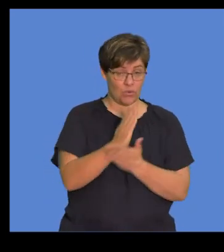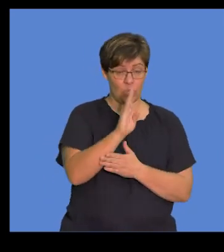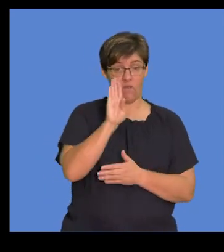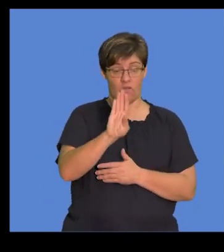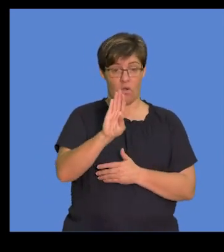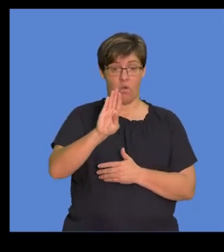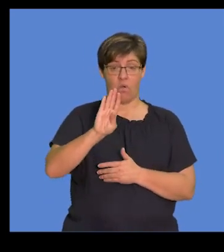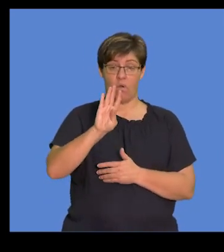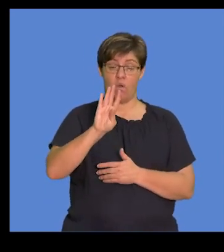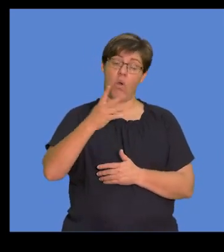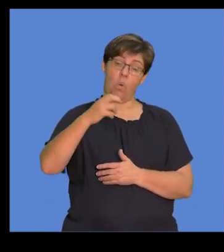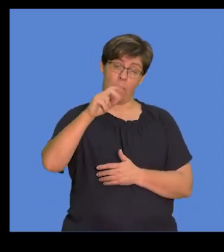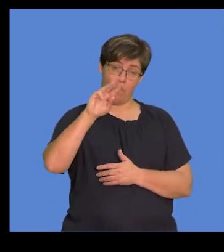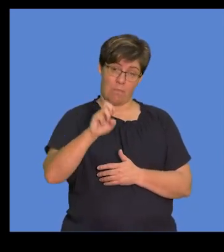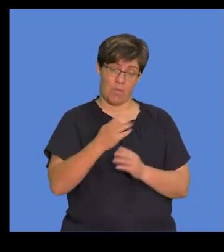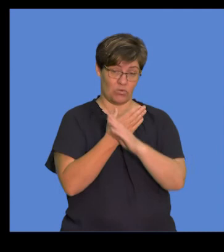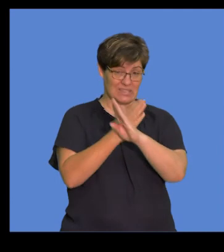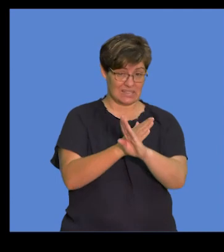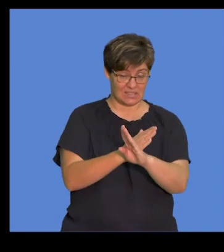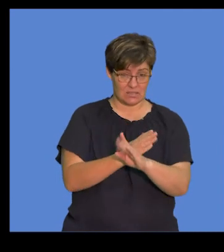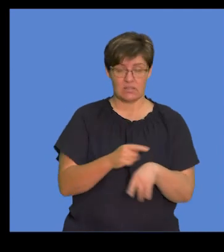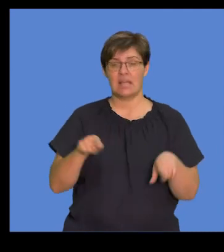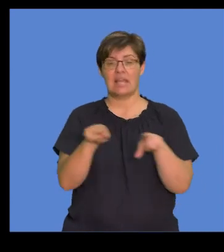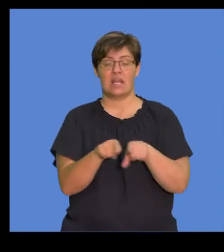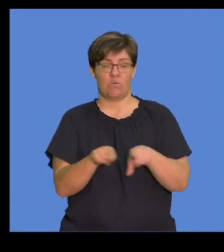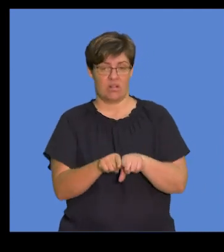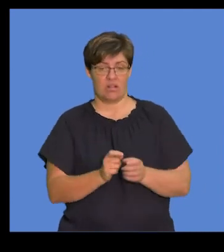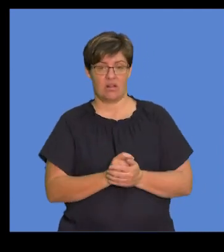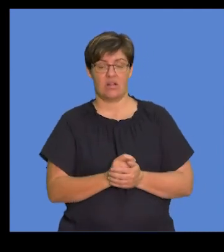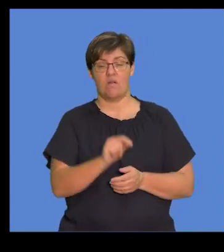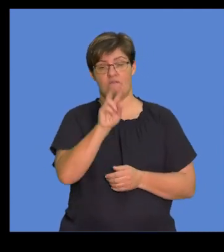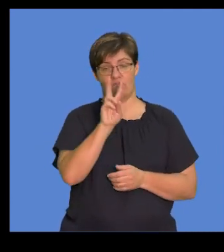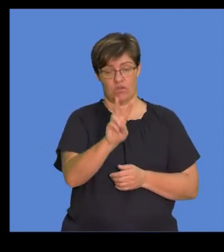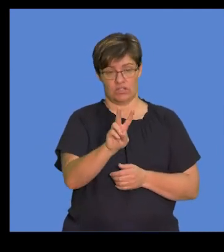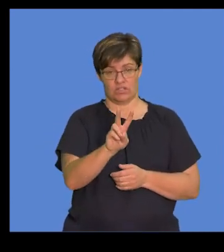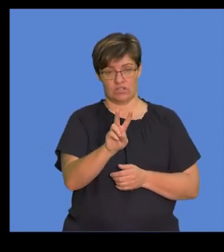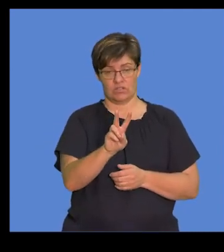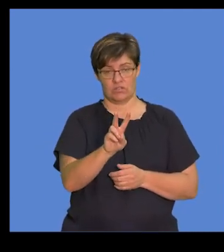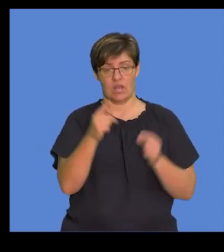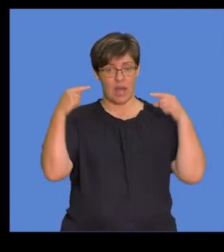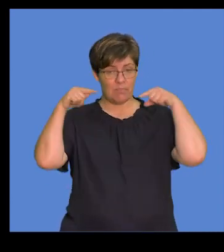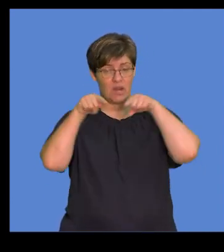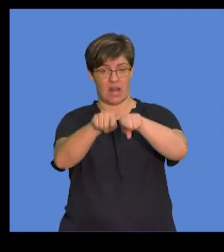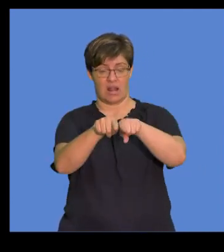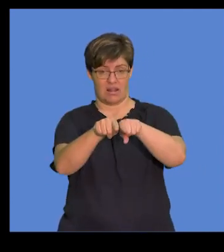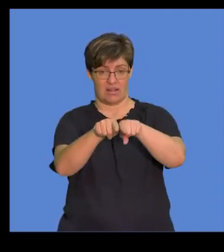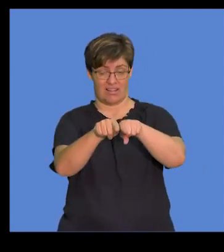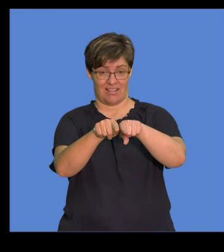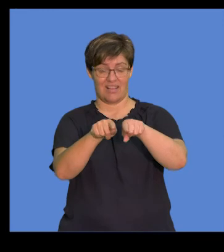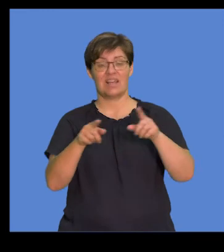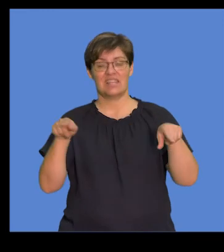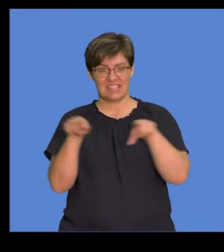current that goes through the 4 ohm resistor is actually equal to the voltage across the